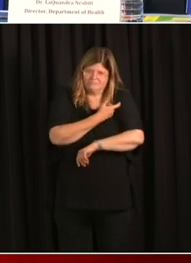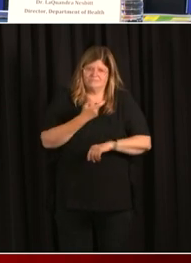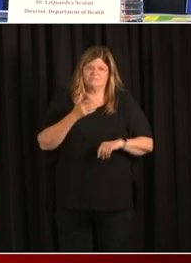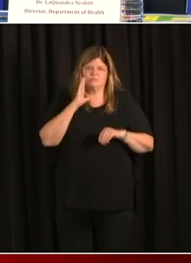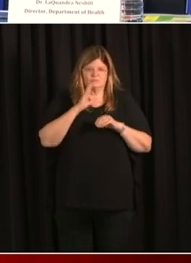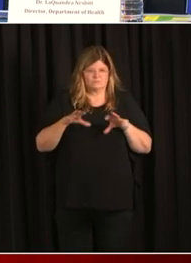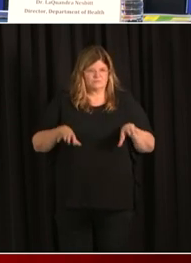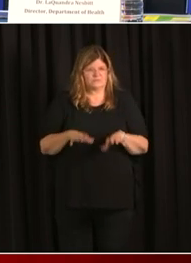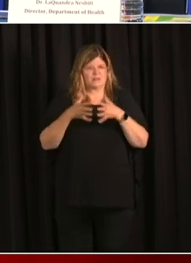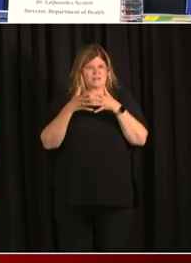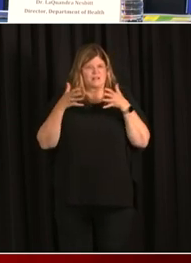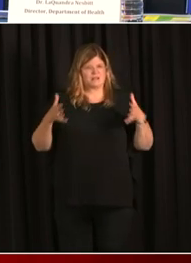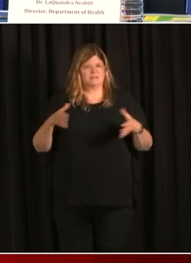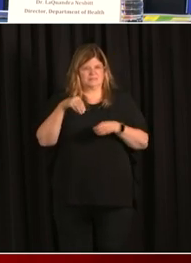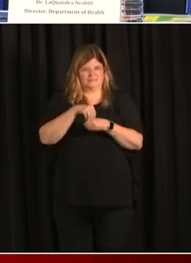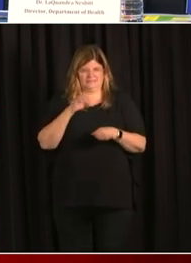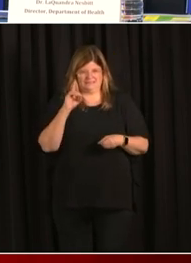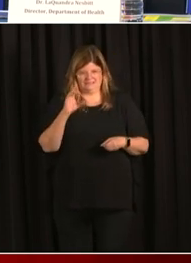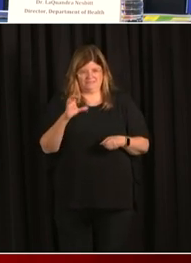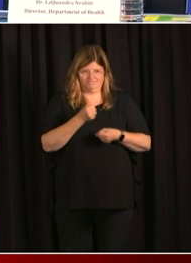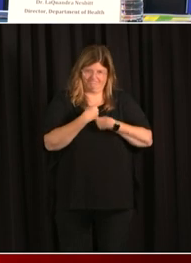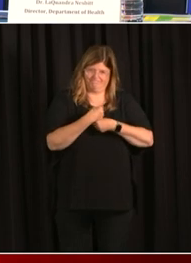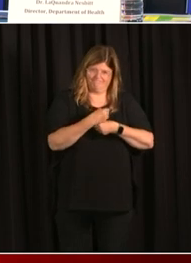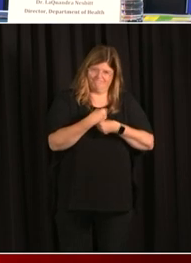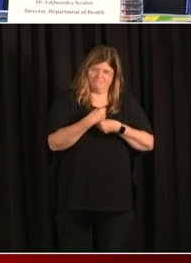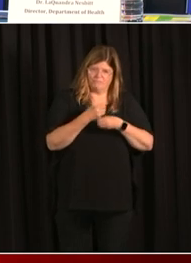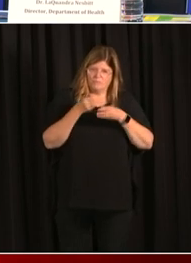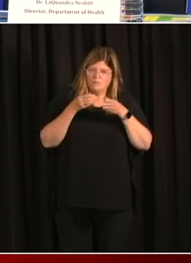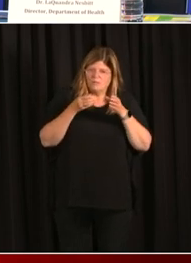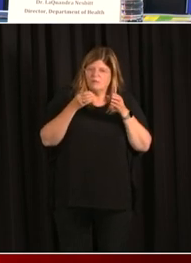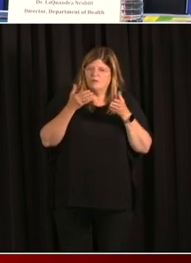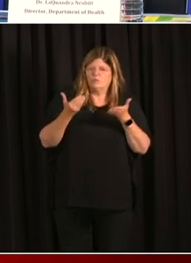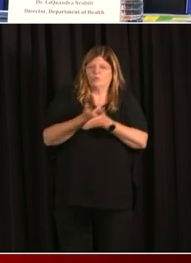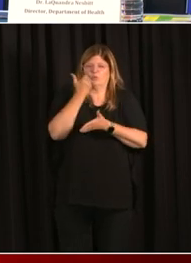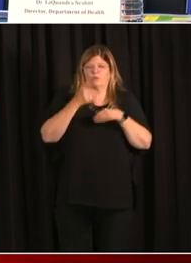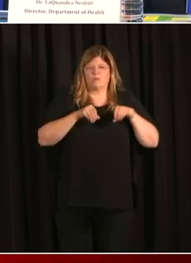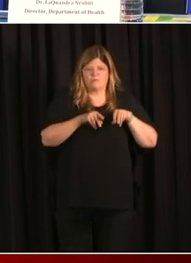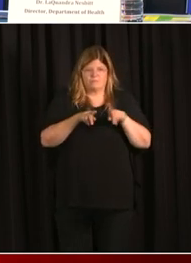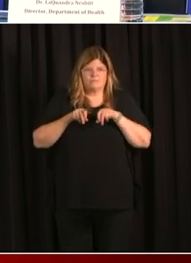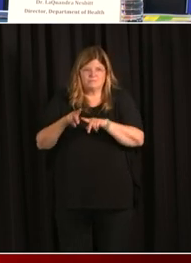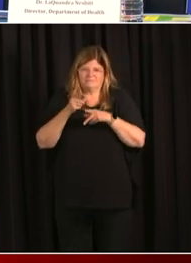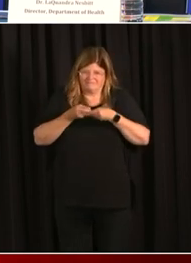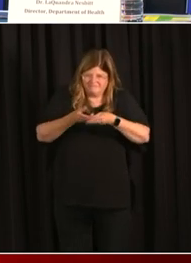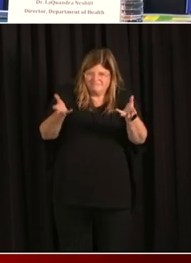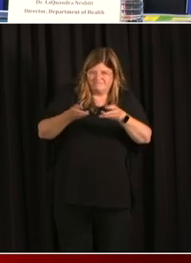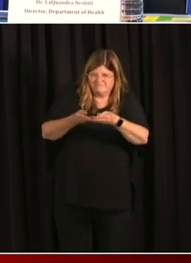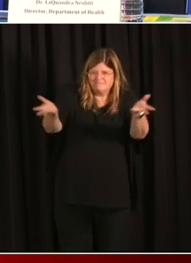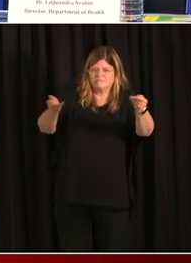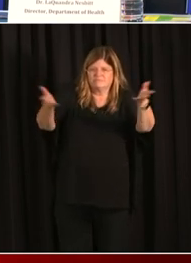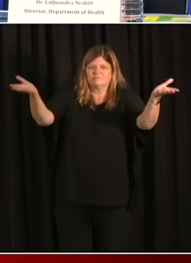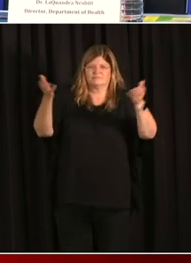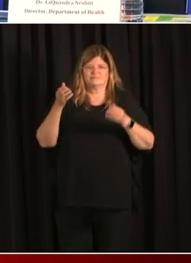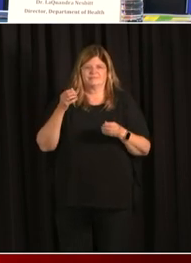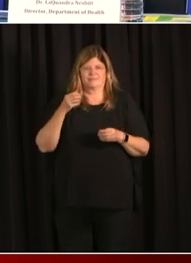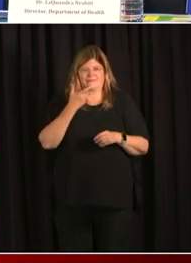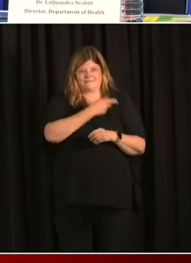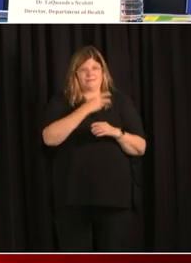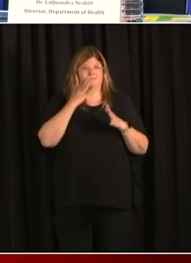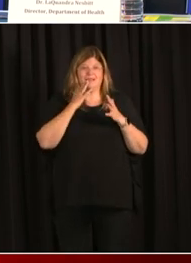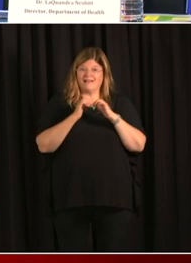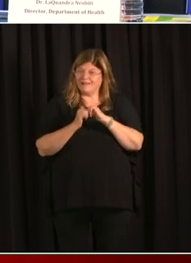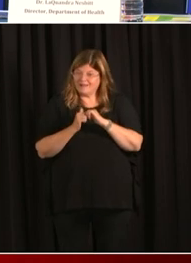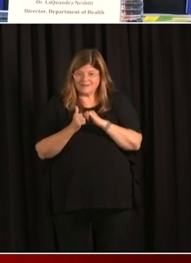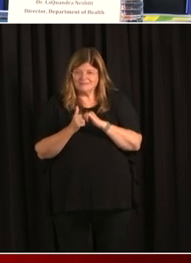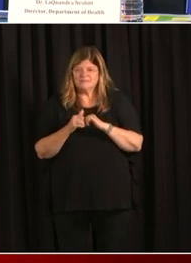a lot in the district to create opportunities for them to have vaccines. How we do that will definitely